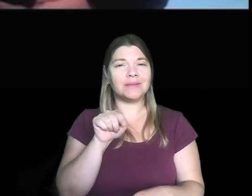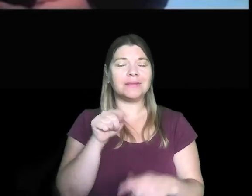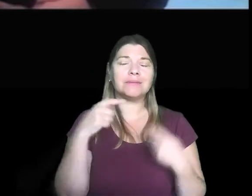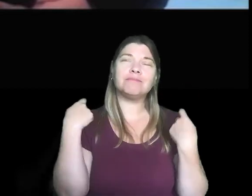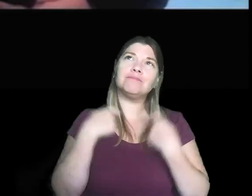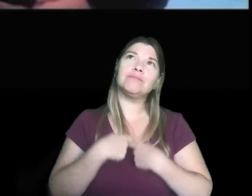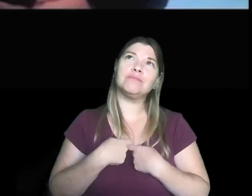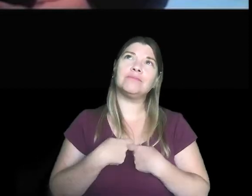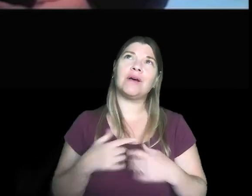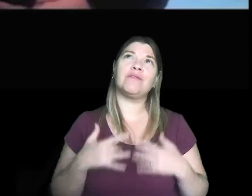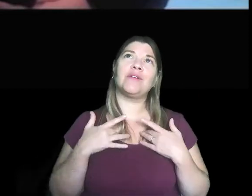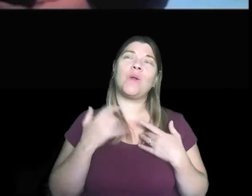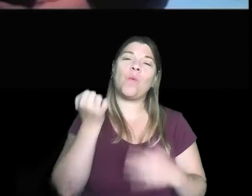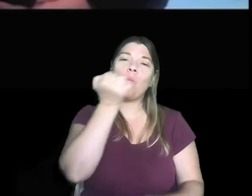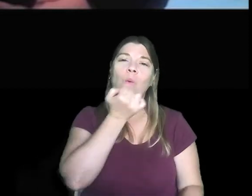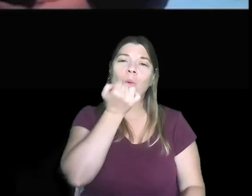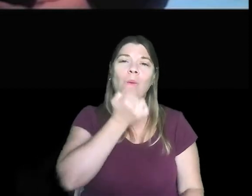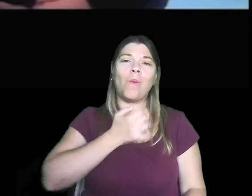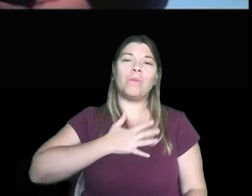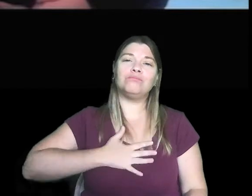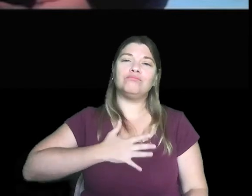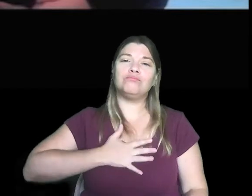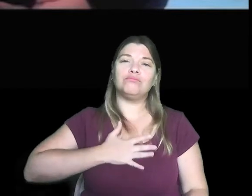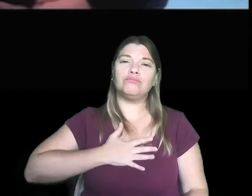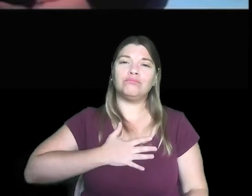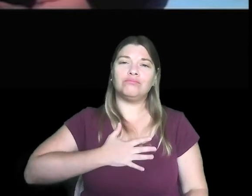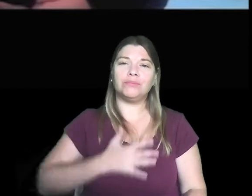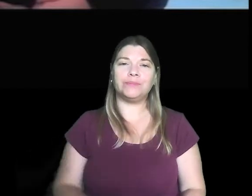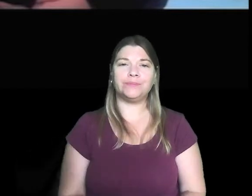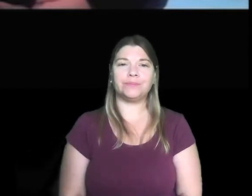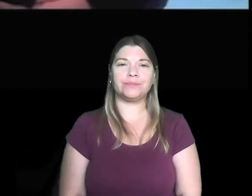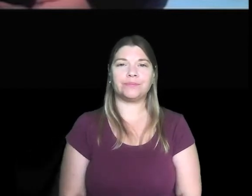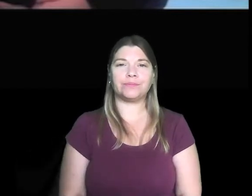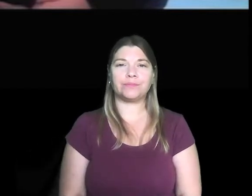chest. Linzy places one hand, then the other on her chest.